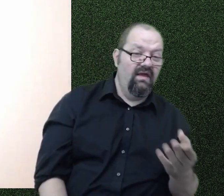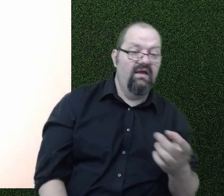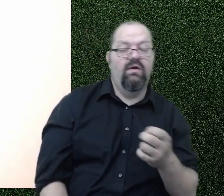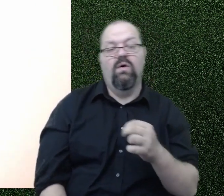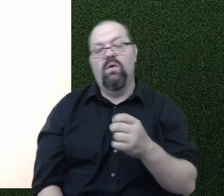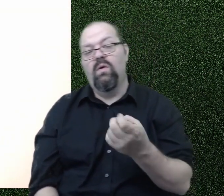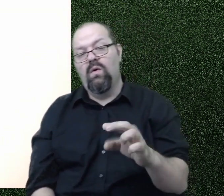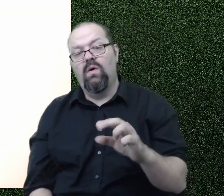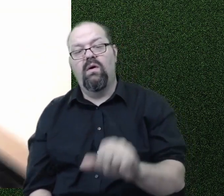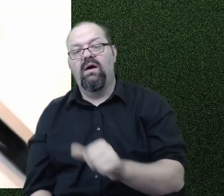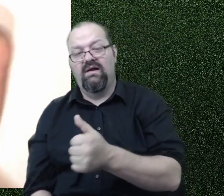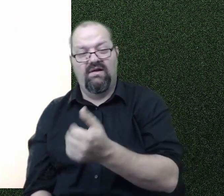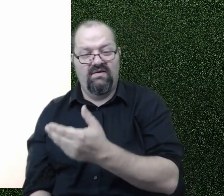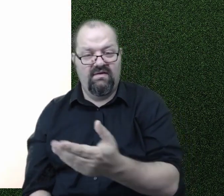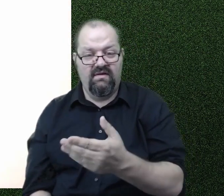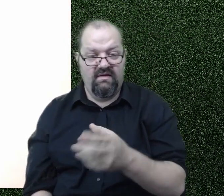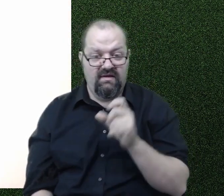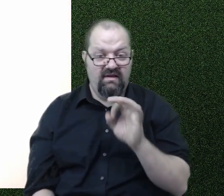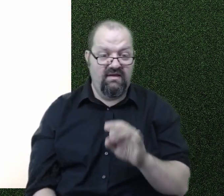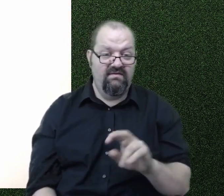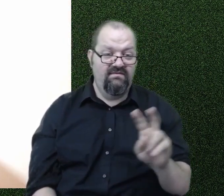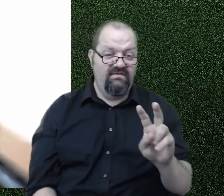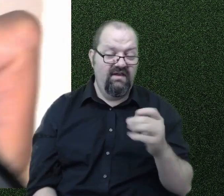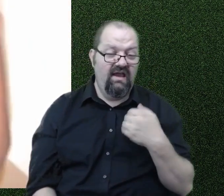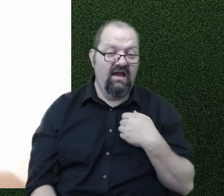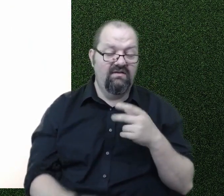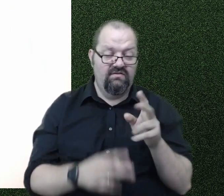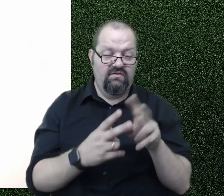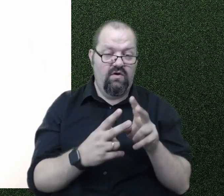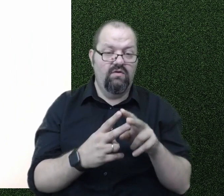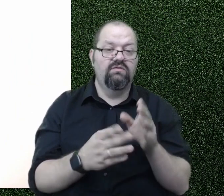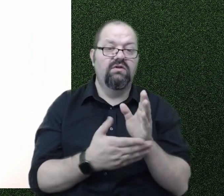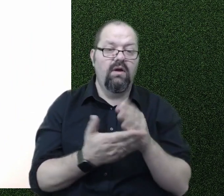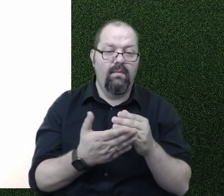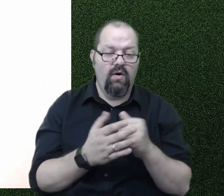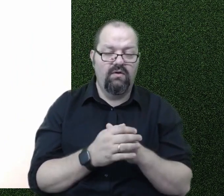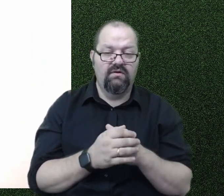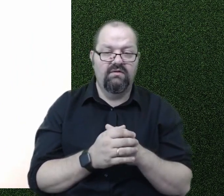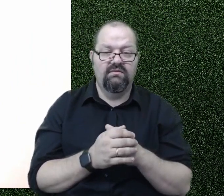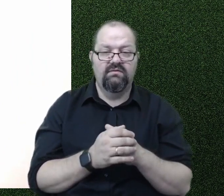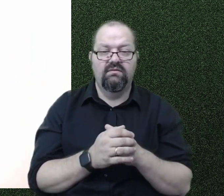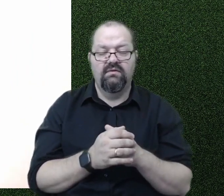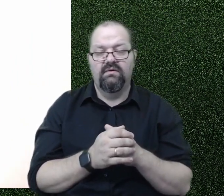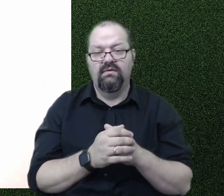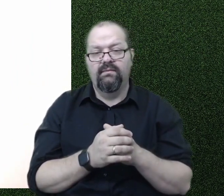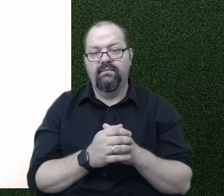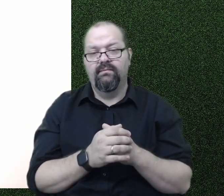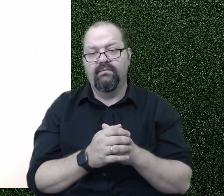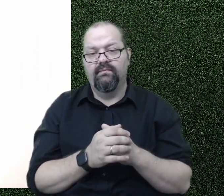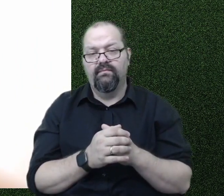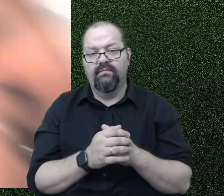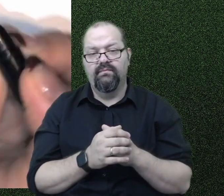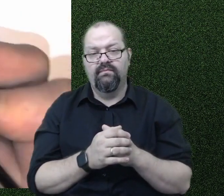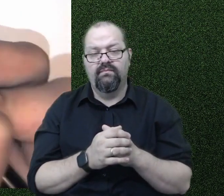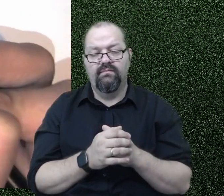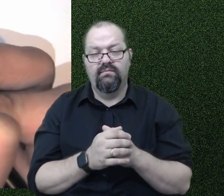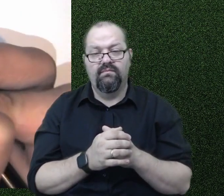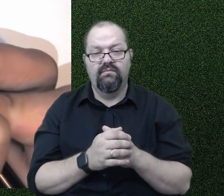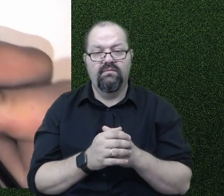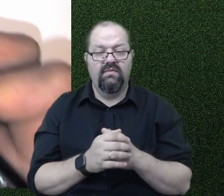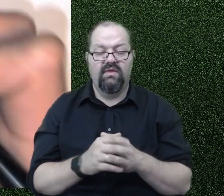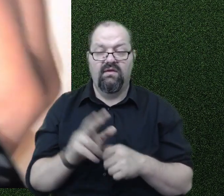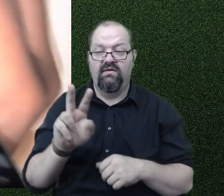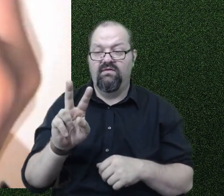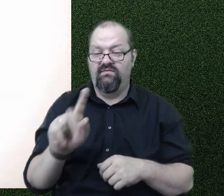If v has these components, the x component of v, which we normally call v1, that's 3.